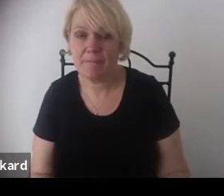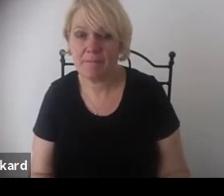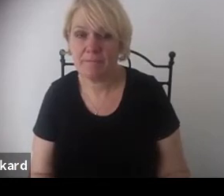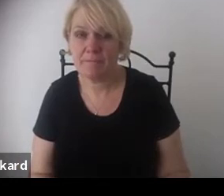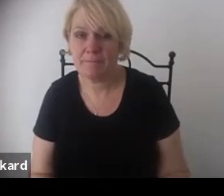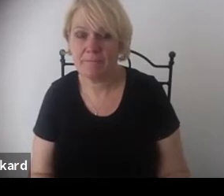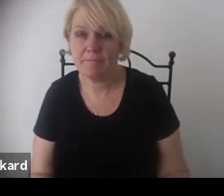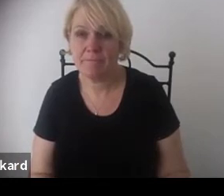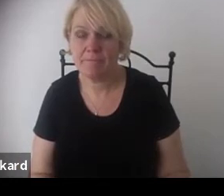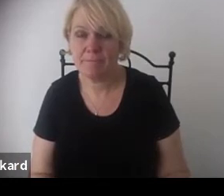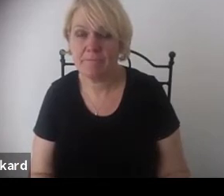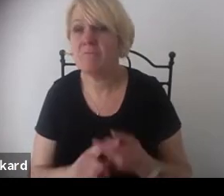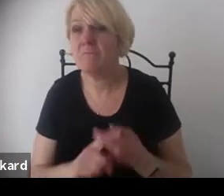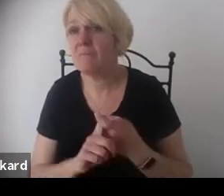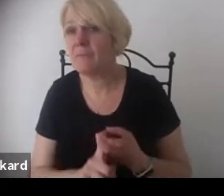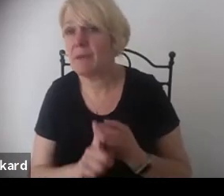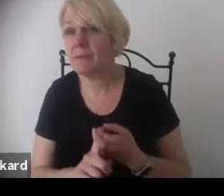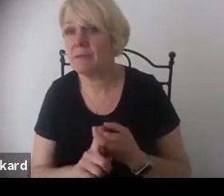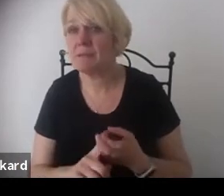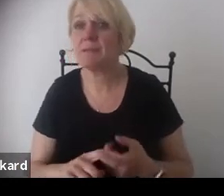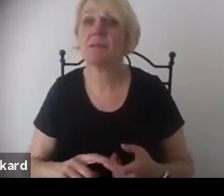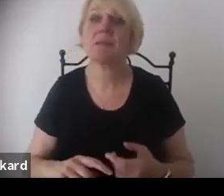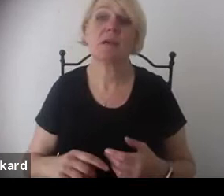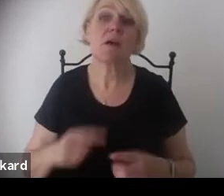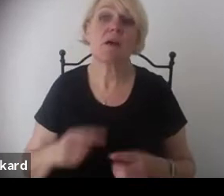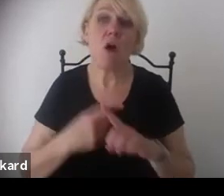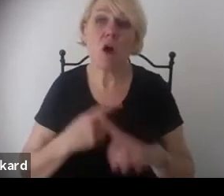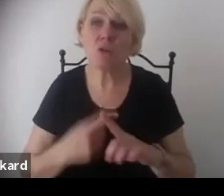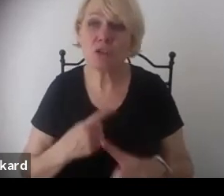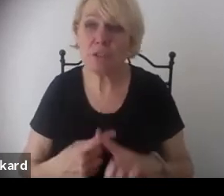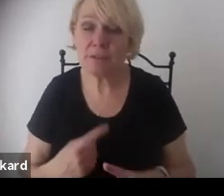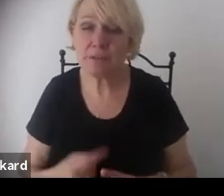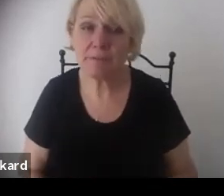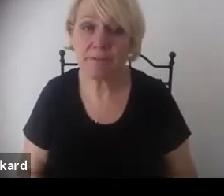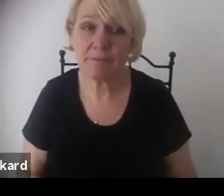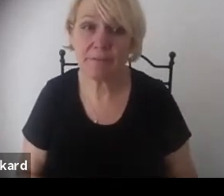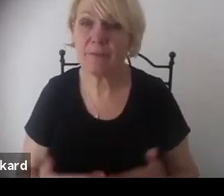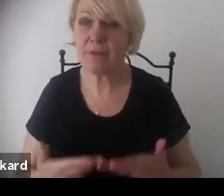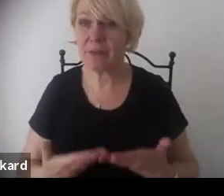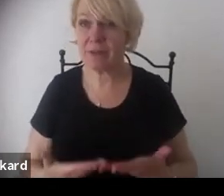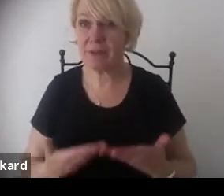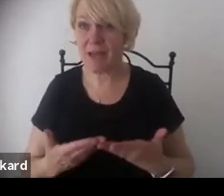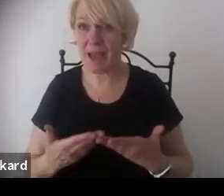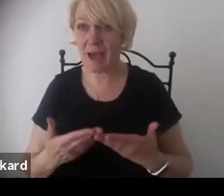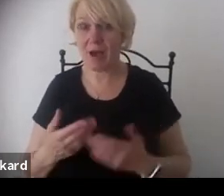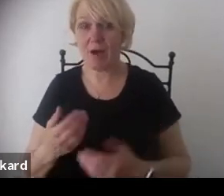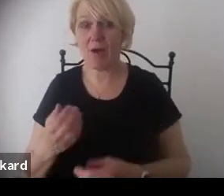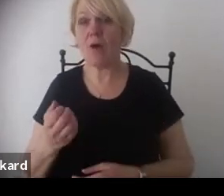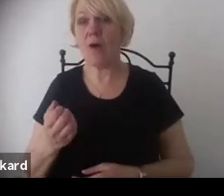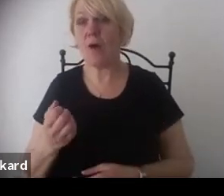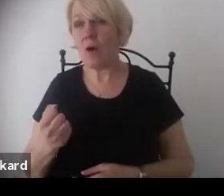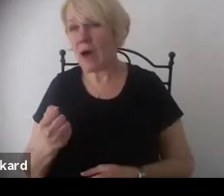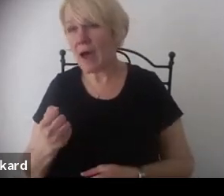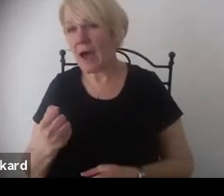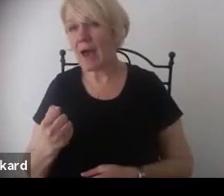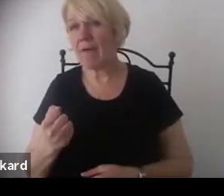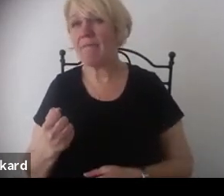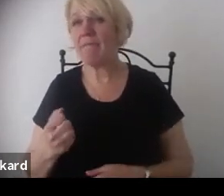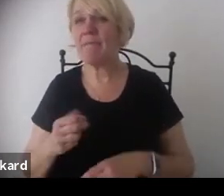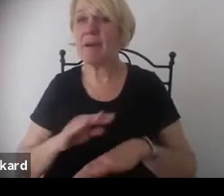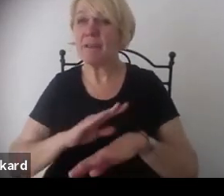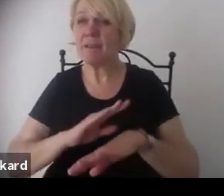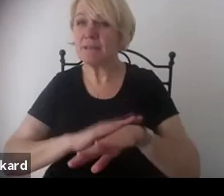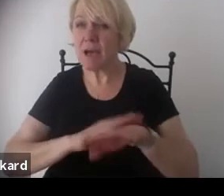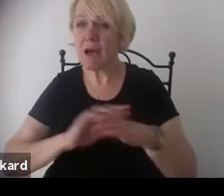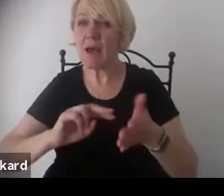all depends on the urgency. I mean, at the moment, we have got a couple of timeframes in place that our